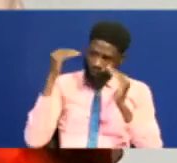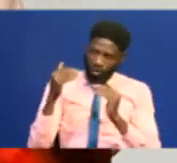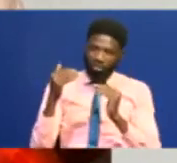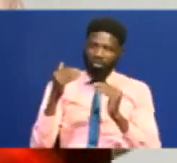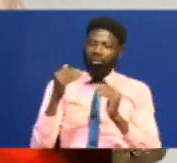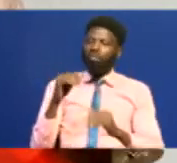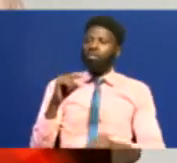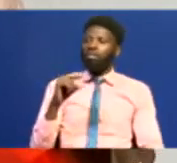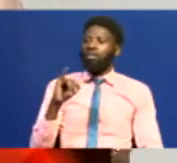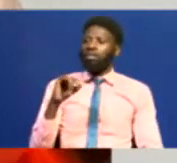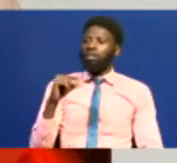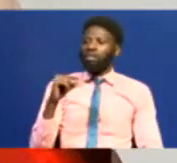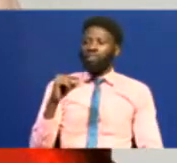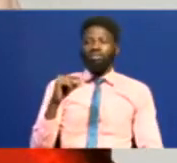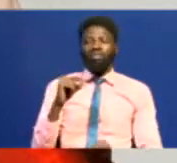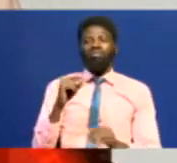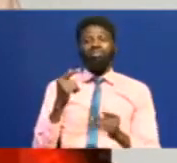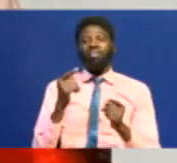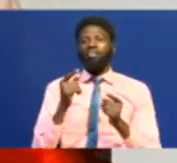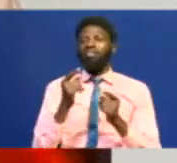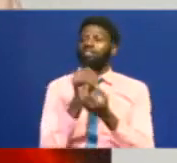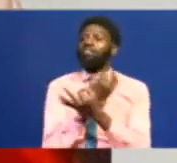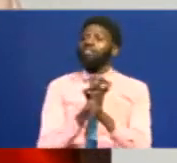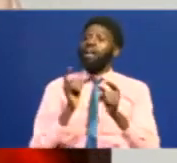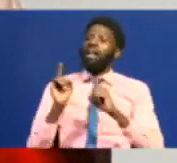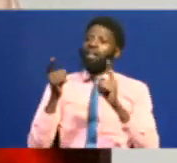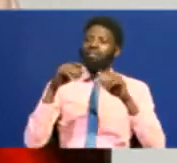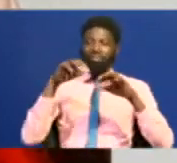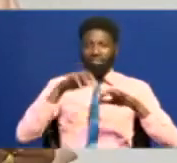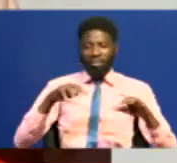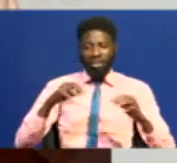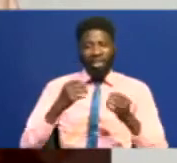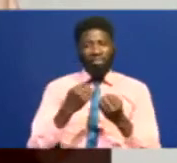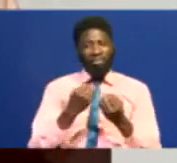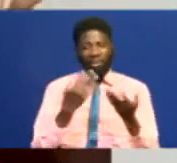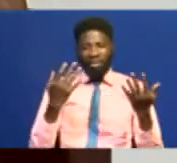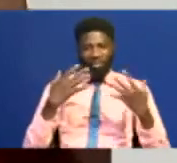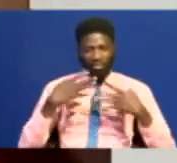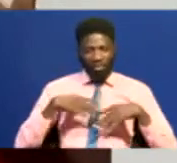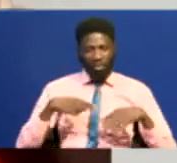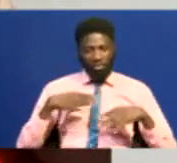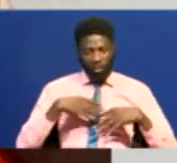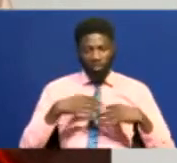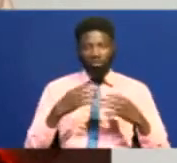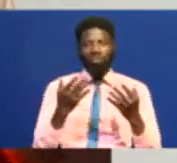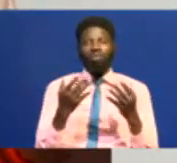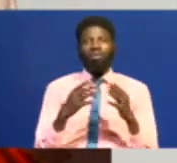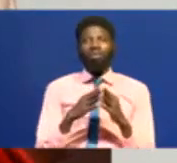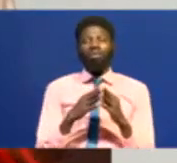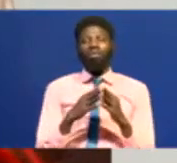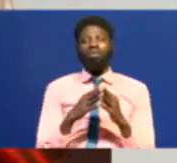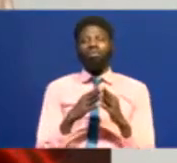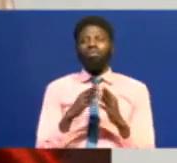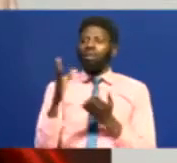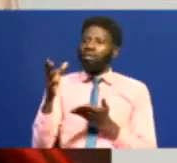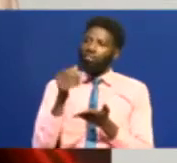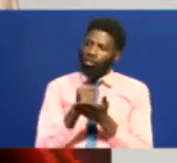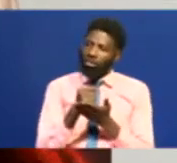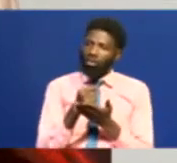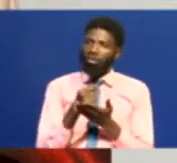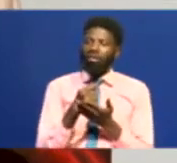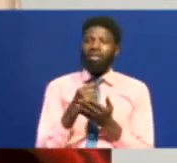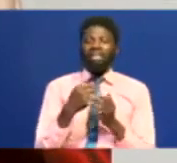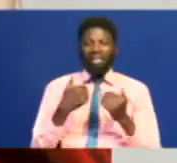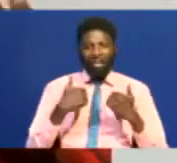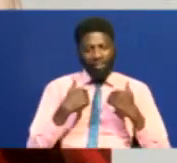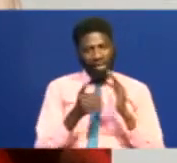many people who are unemployed out there, but they have the skills, and they would just need, you know, empowerment, a little empowerment for them to tap